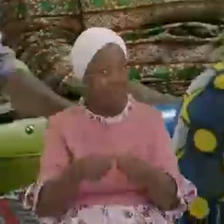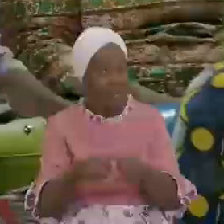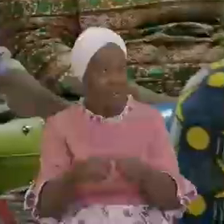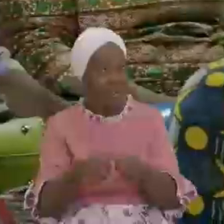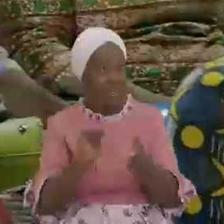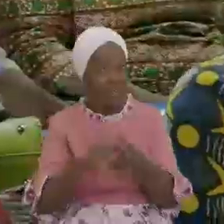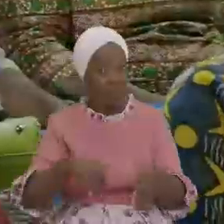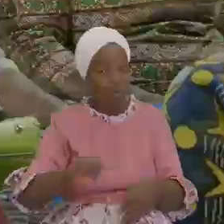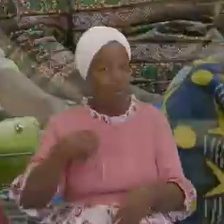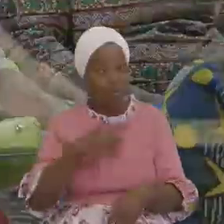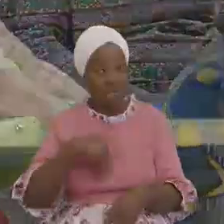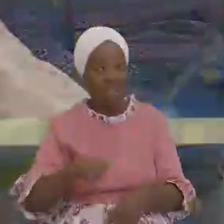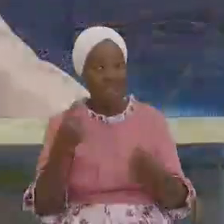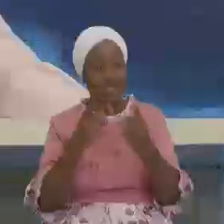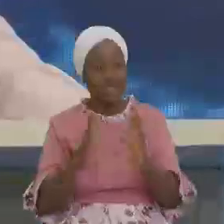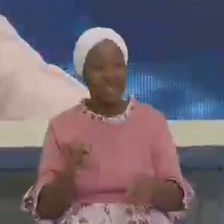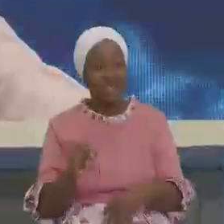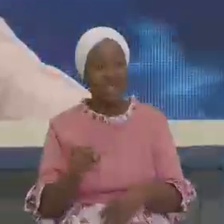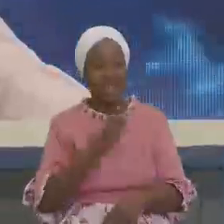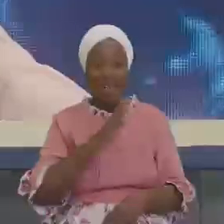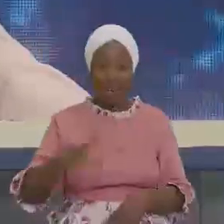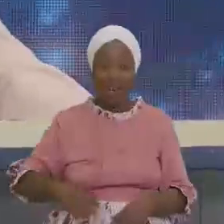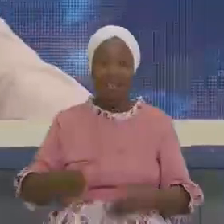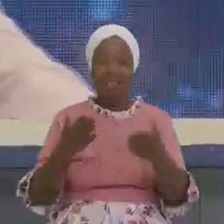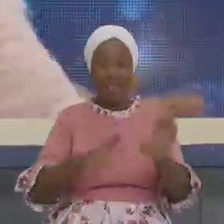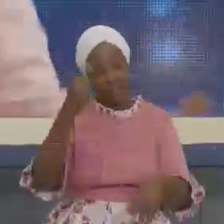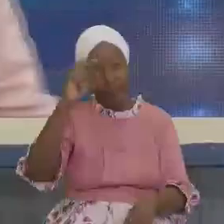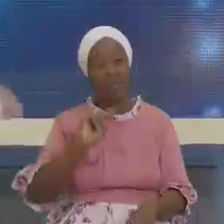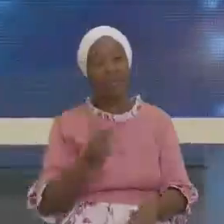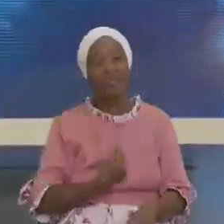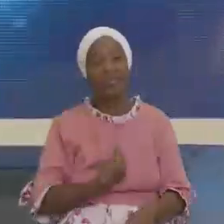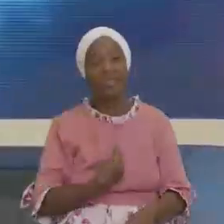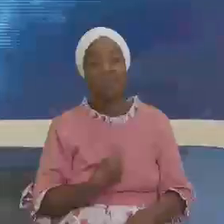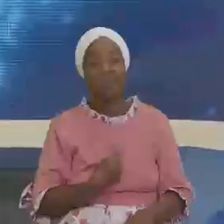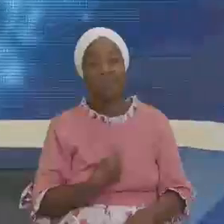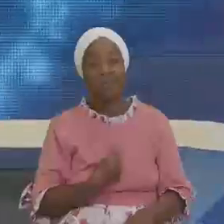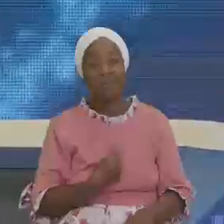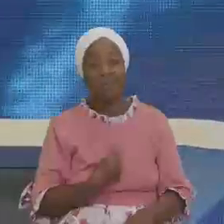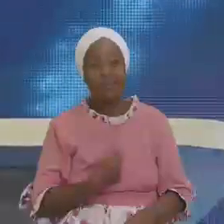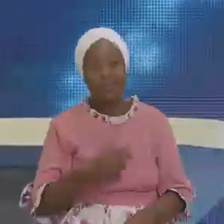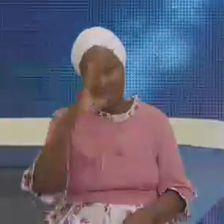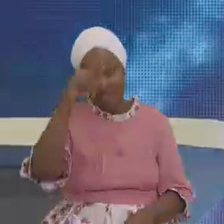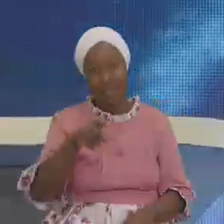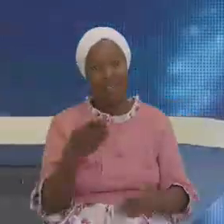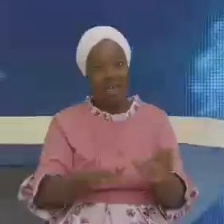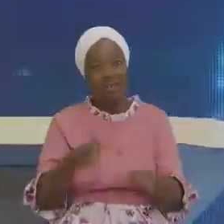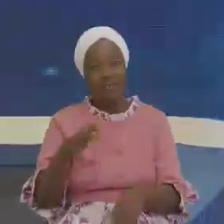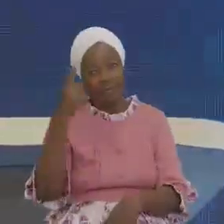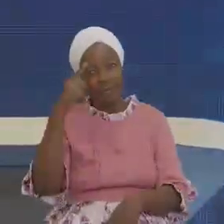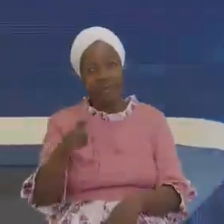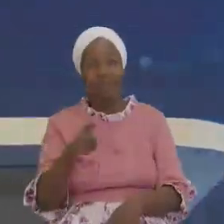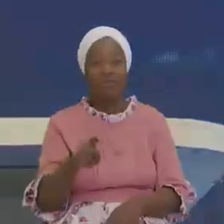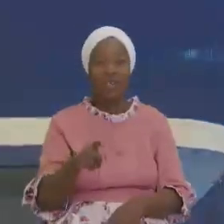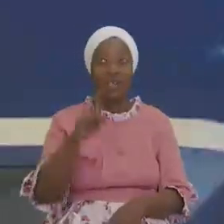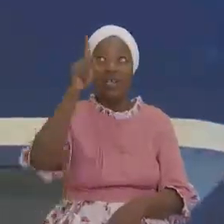sinners, Christ died for us. He died for you. He'll take your